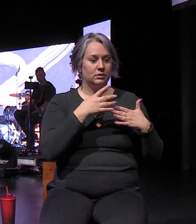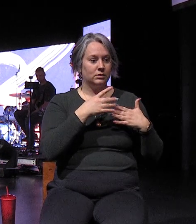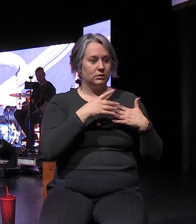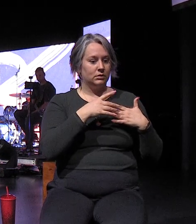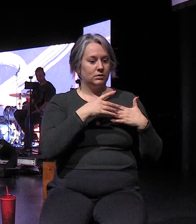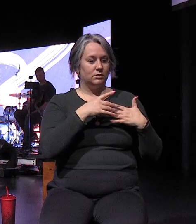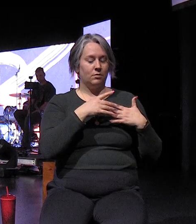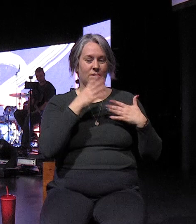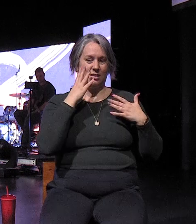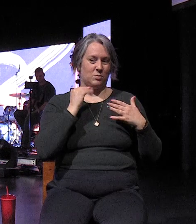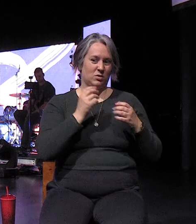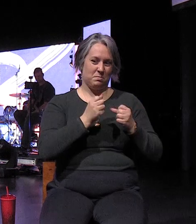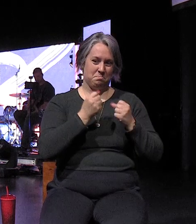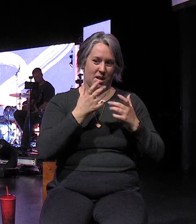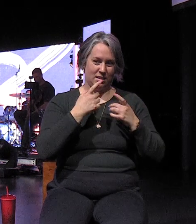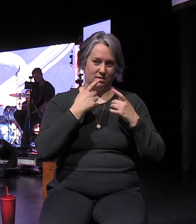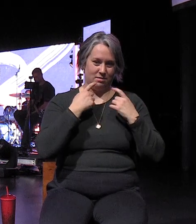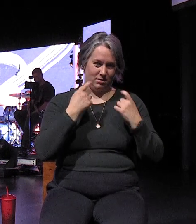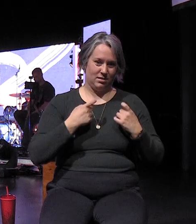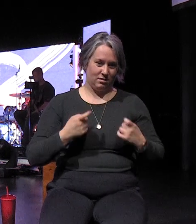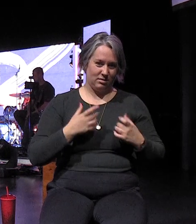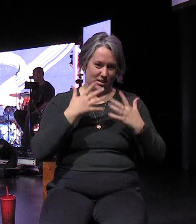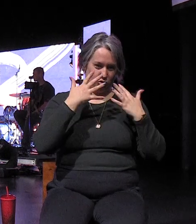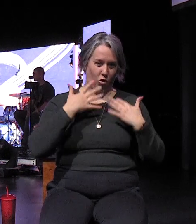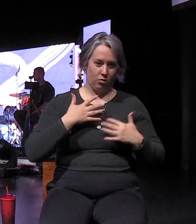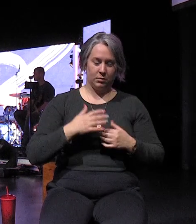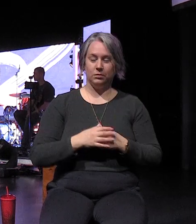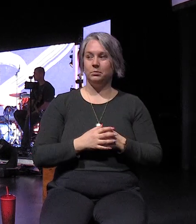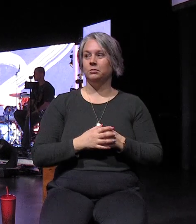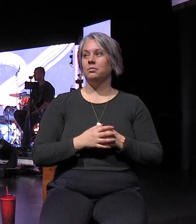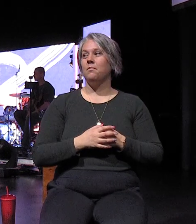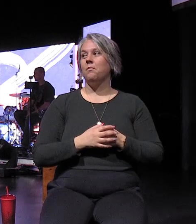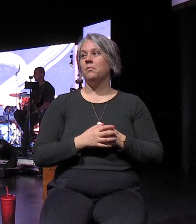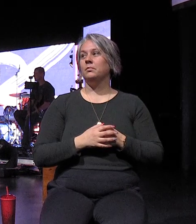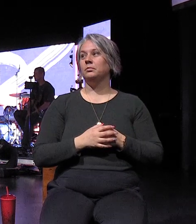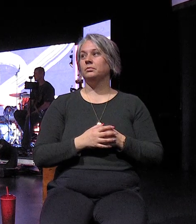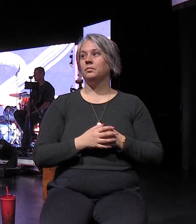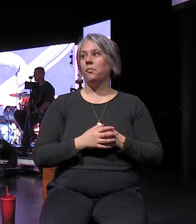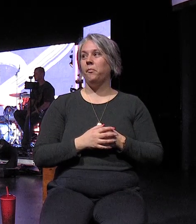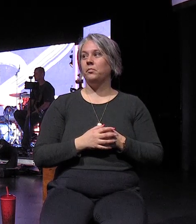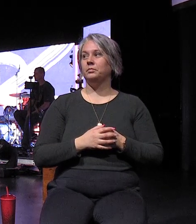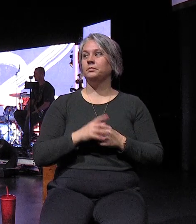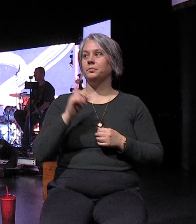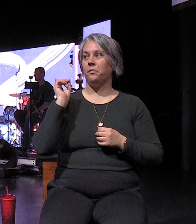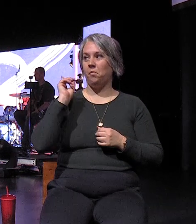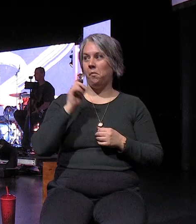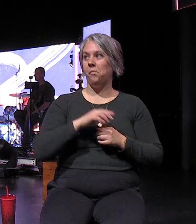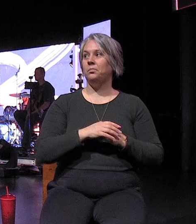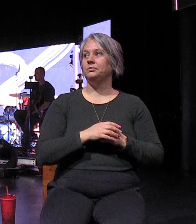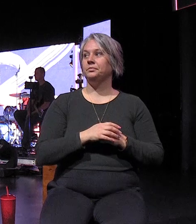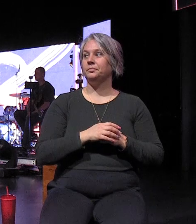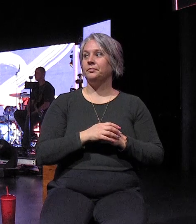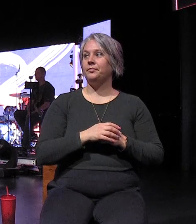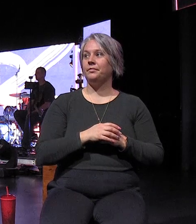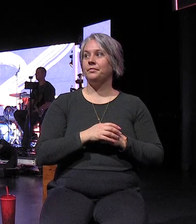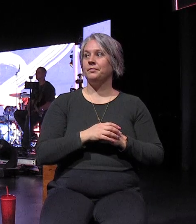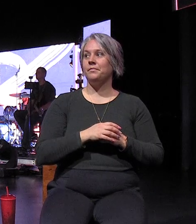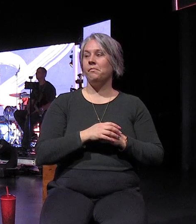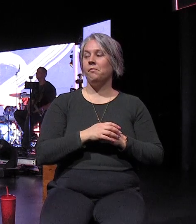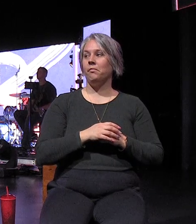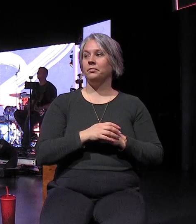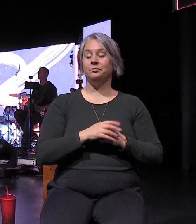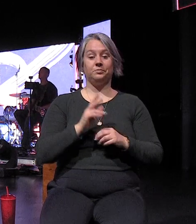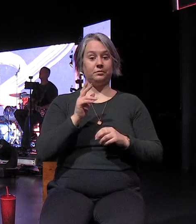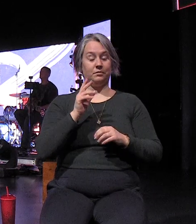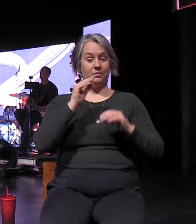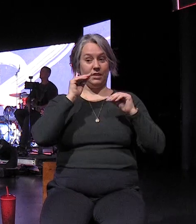many sorrows. He goes on a few verses later and actually addresses those that are rich in this world. Verse 17, teach those who are rich in this world not